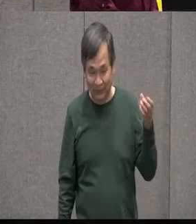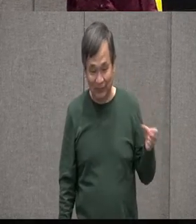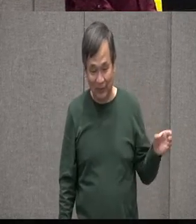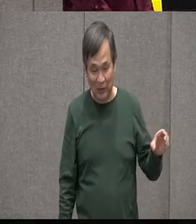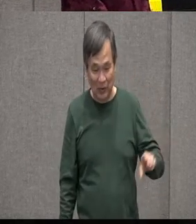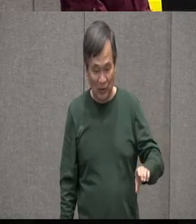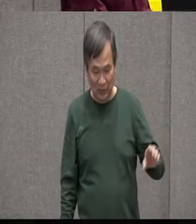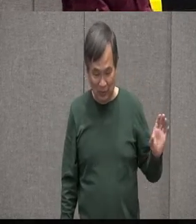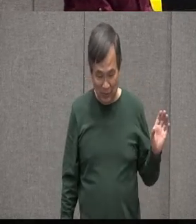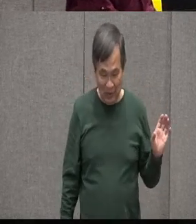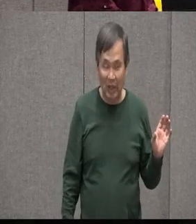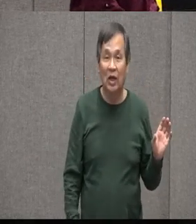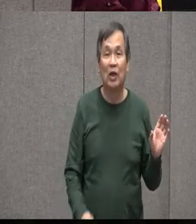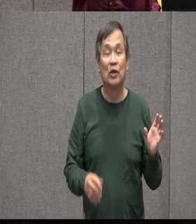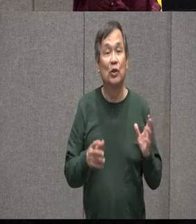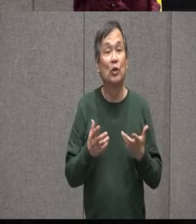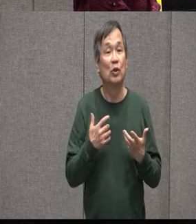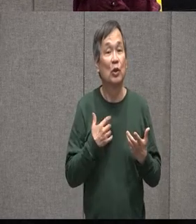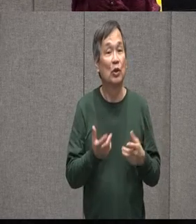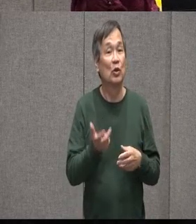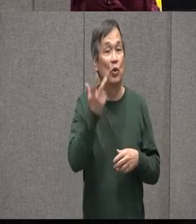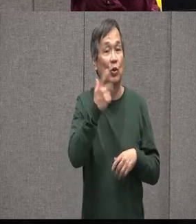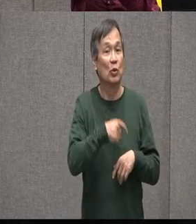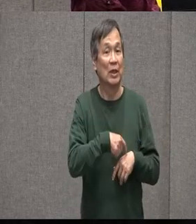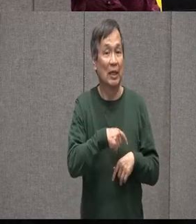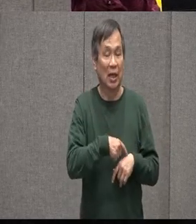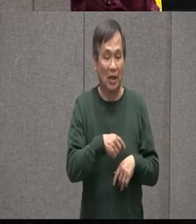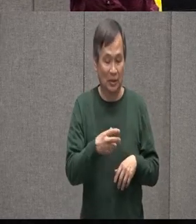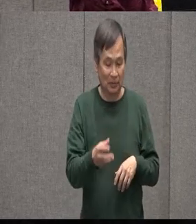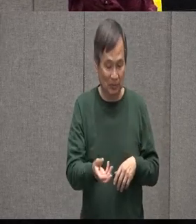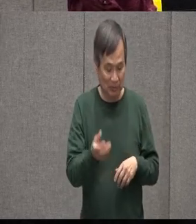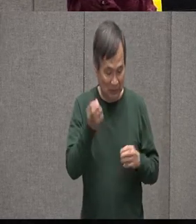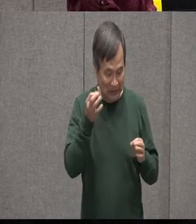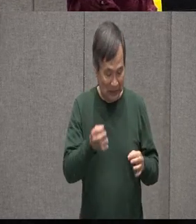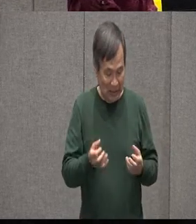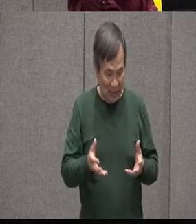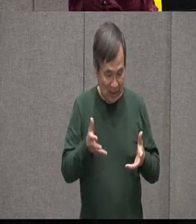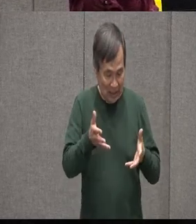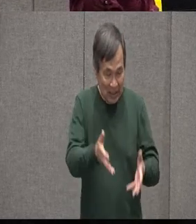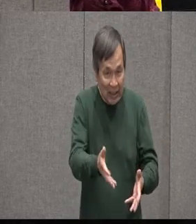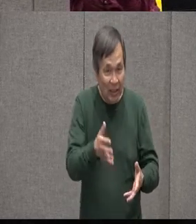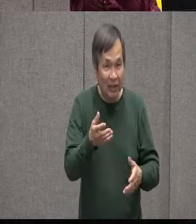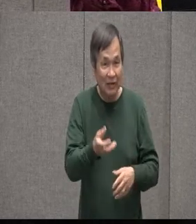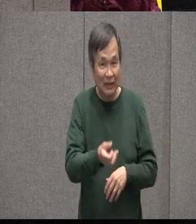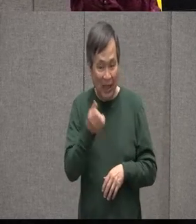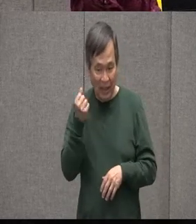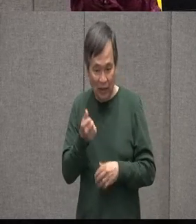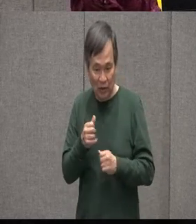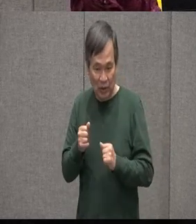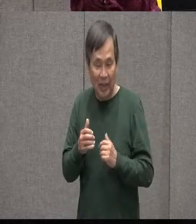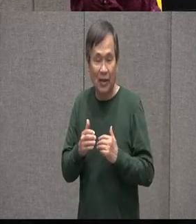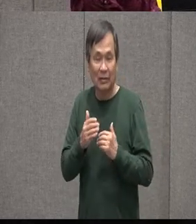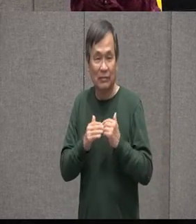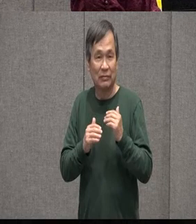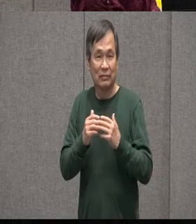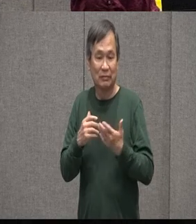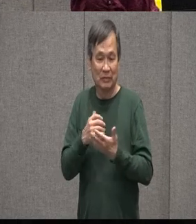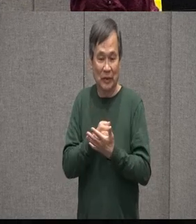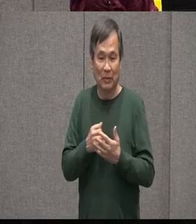three times, and you decide every time you roll them how many of the dice you want to keep in order to try to build a scoring